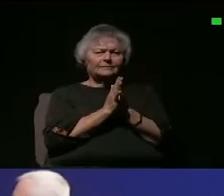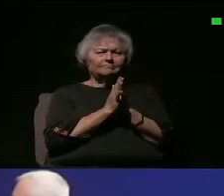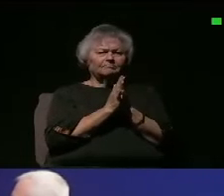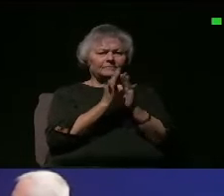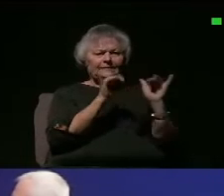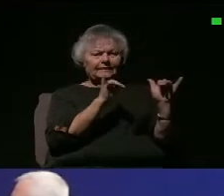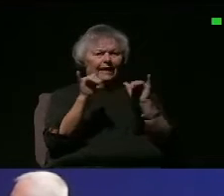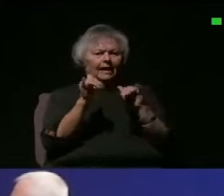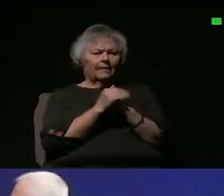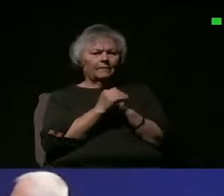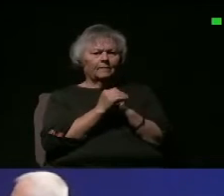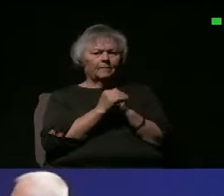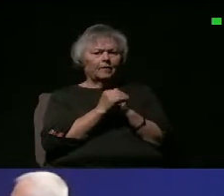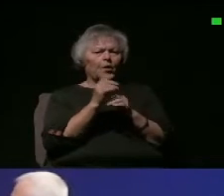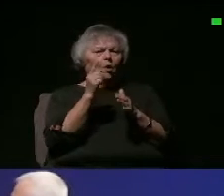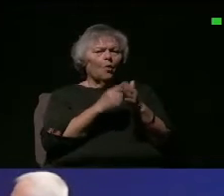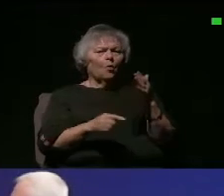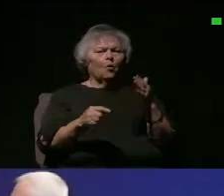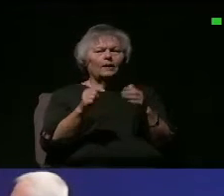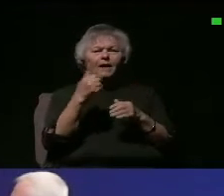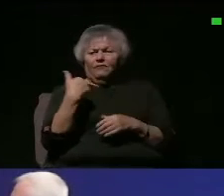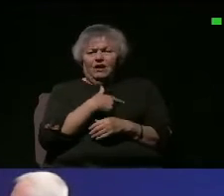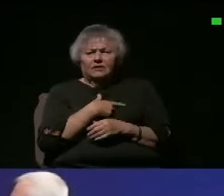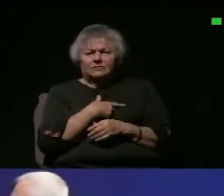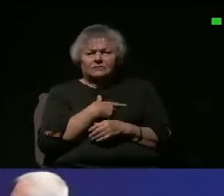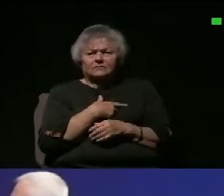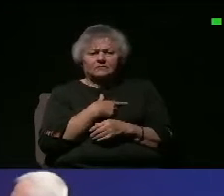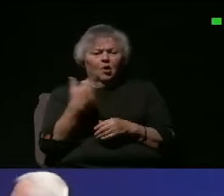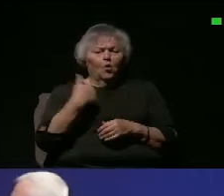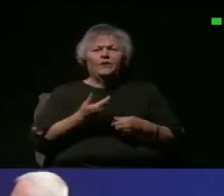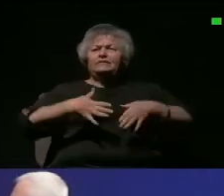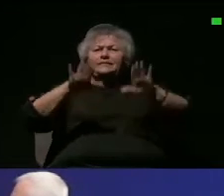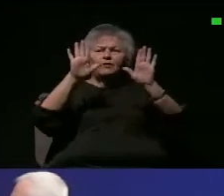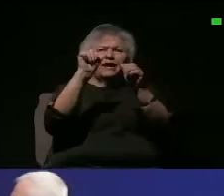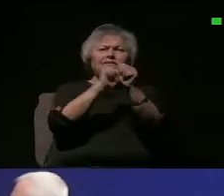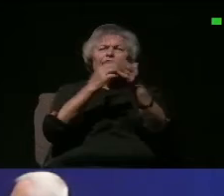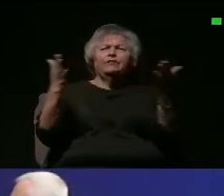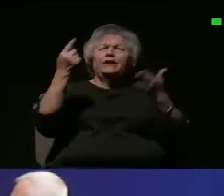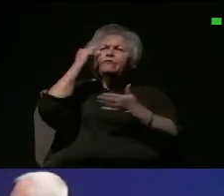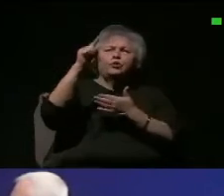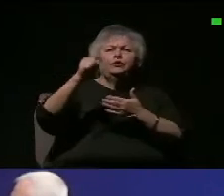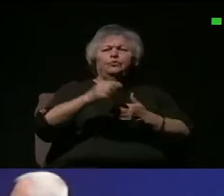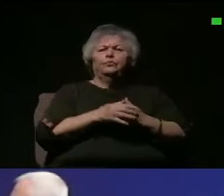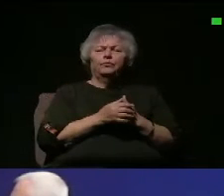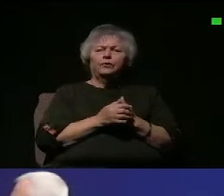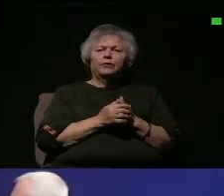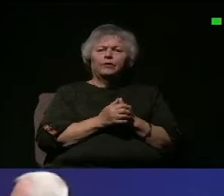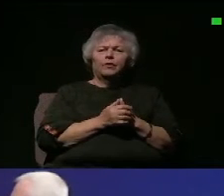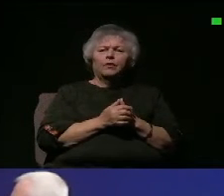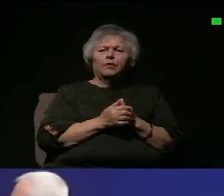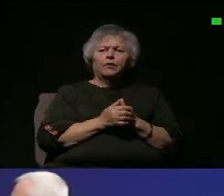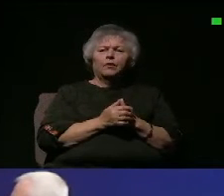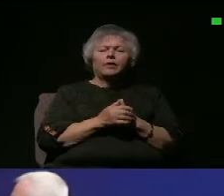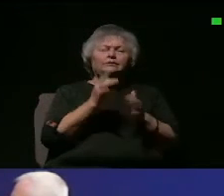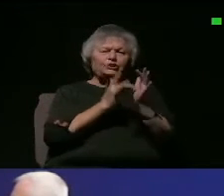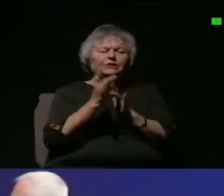us who have given up everything and are following you?" And Jesus says the same thing. He says the first will be